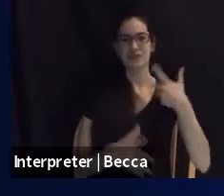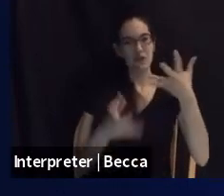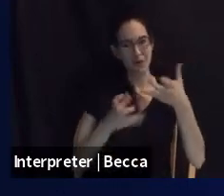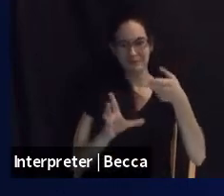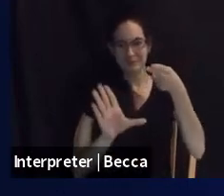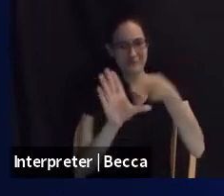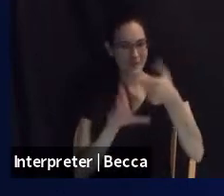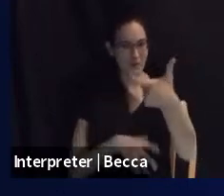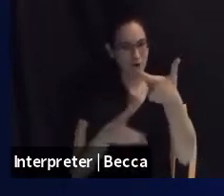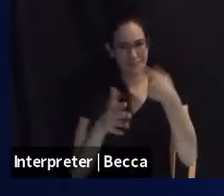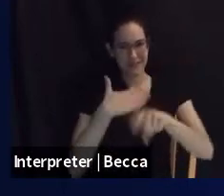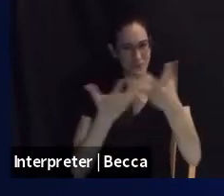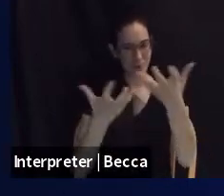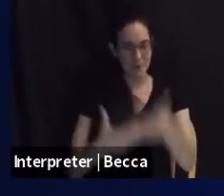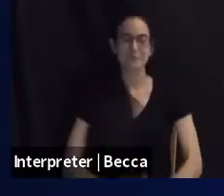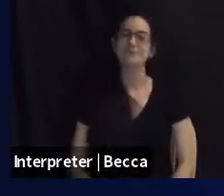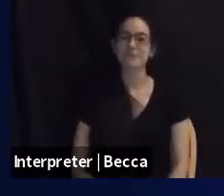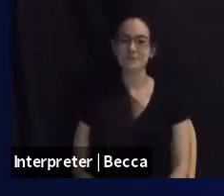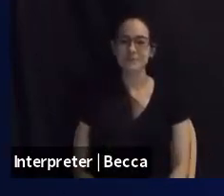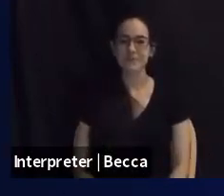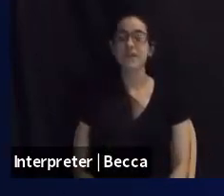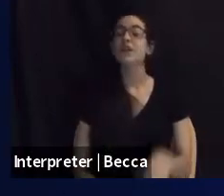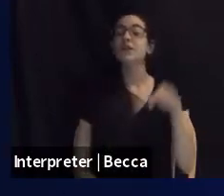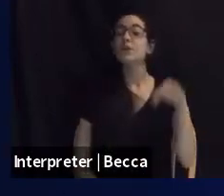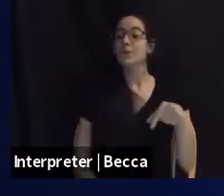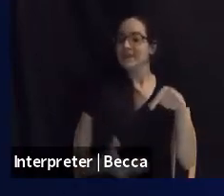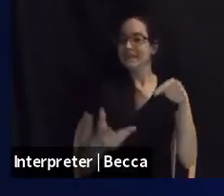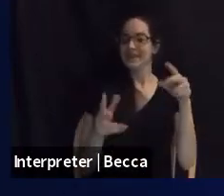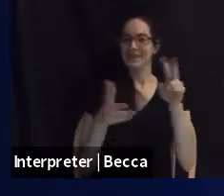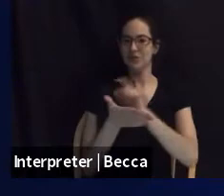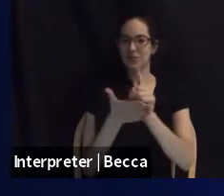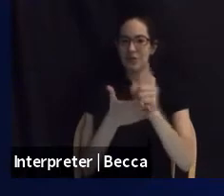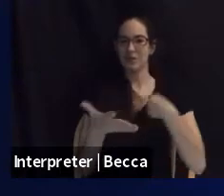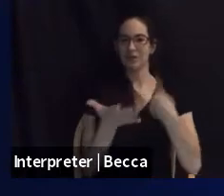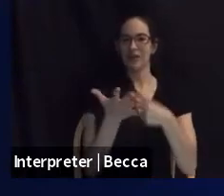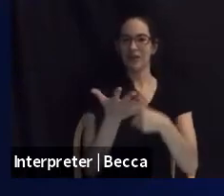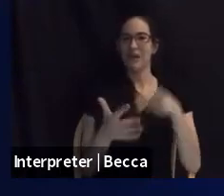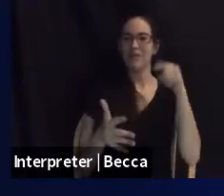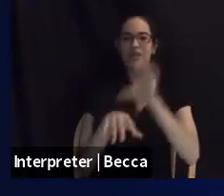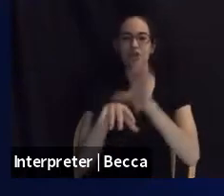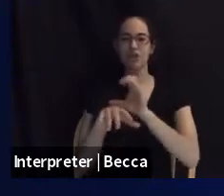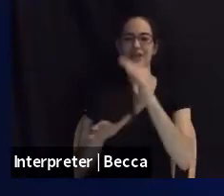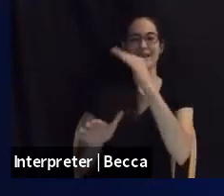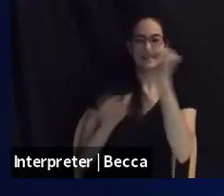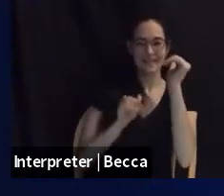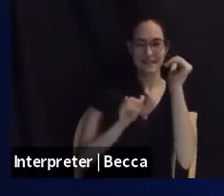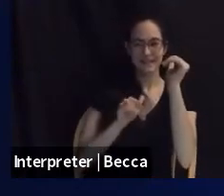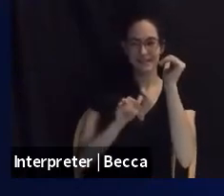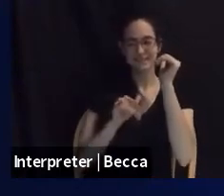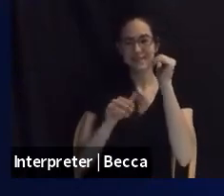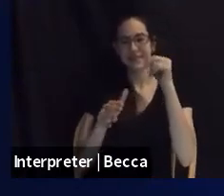this weekend alone, we've designated as the church has left the building weekend. And here's why we did